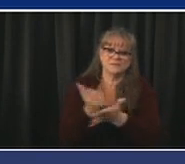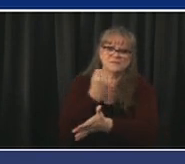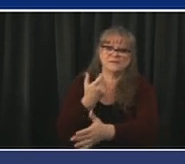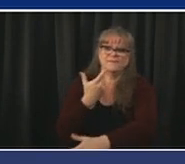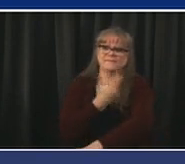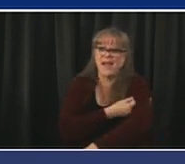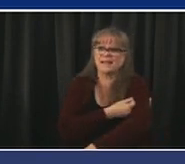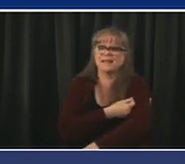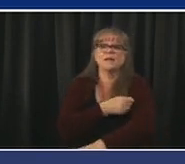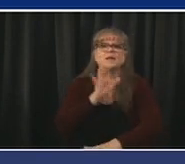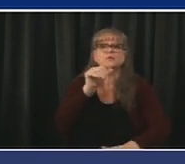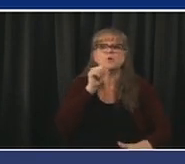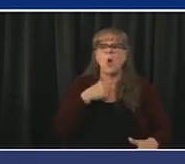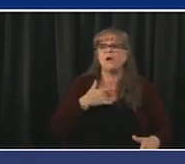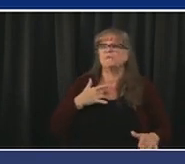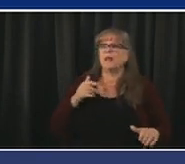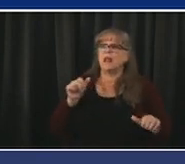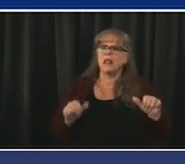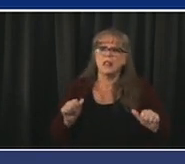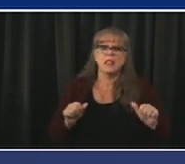guilty. Sign up and do it. Right?